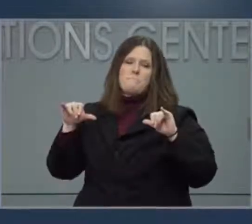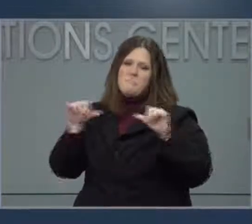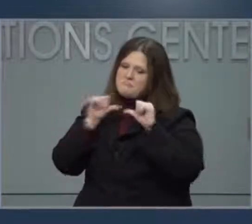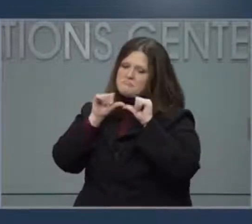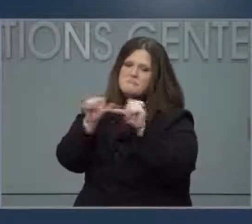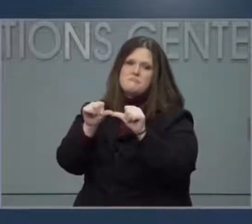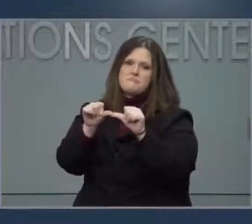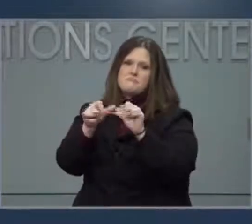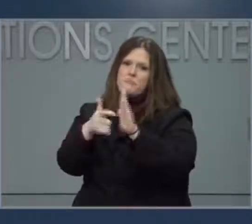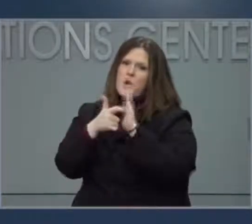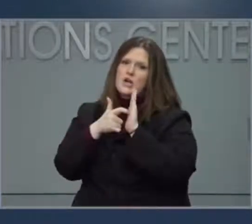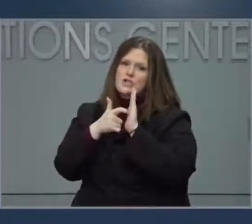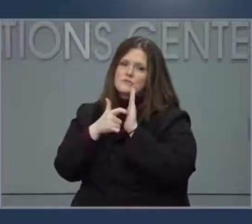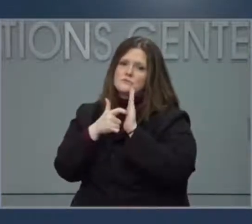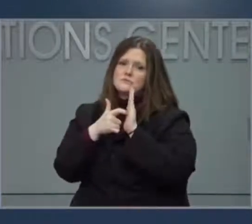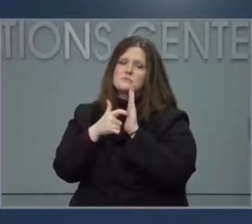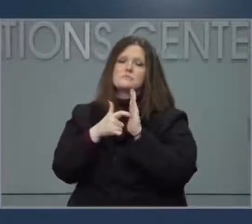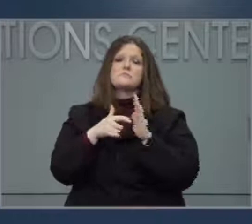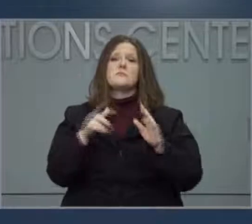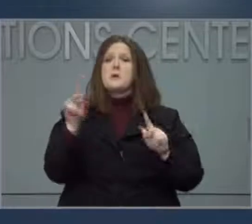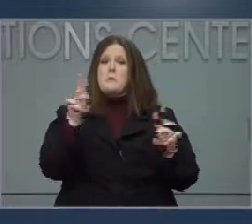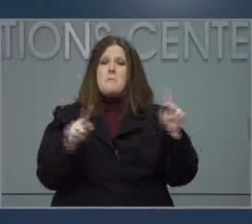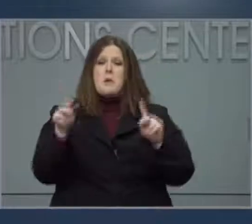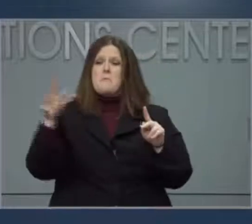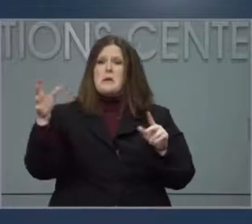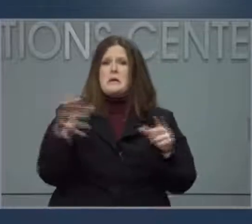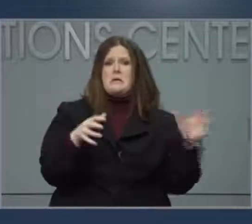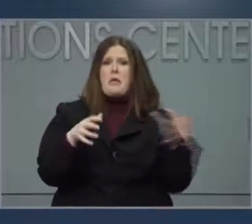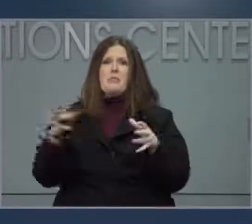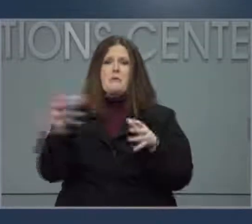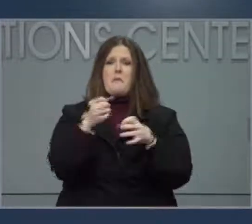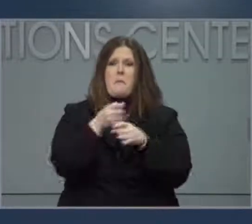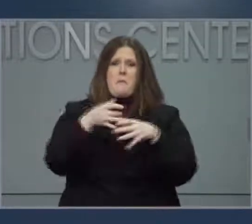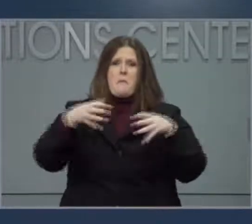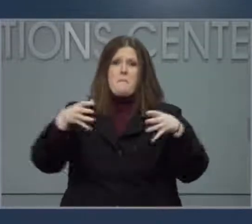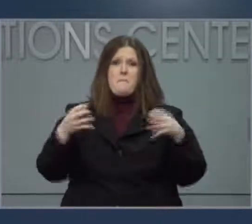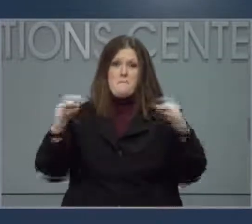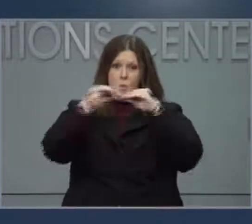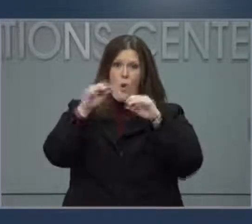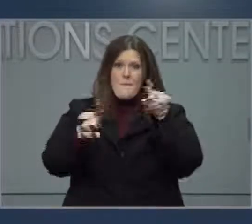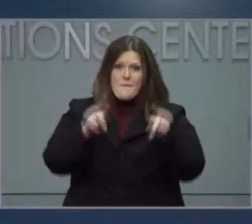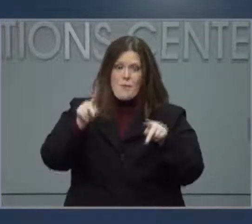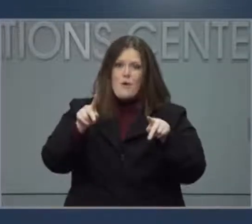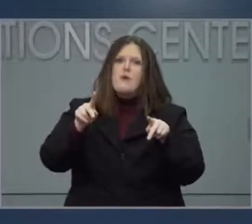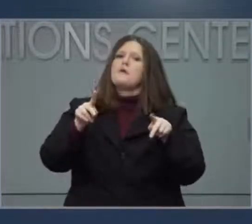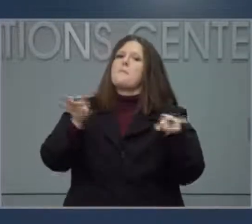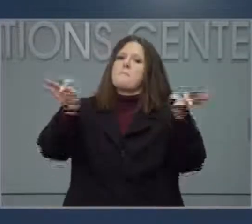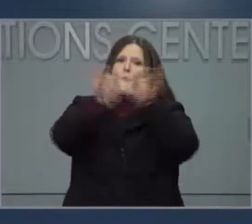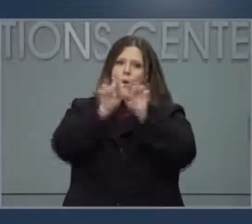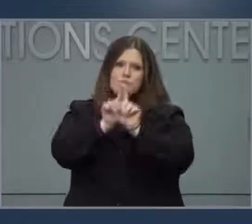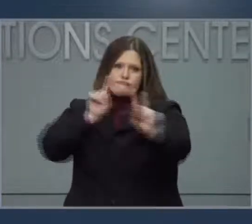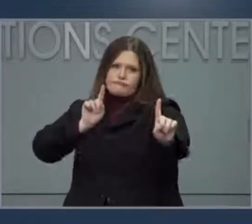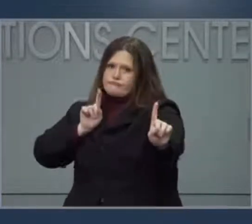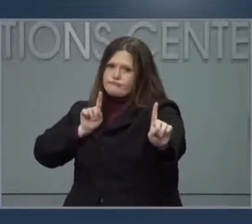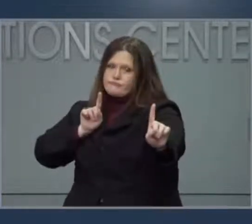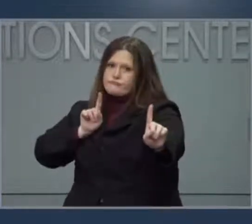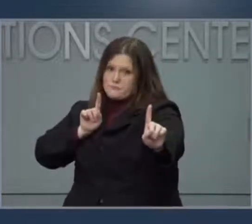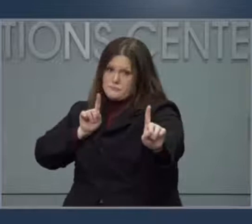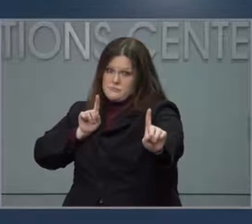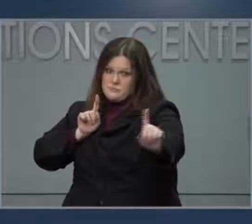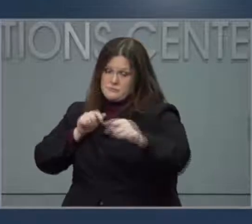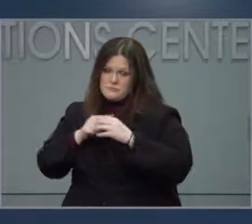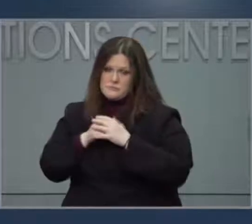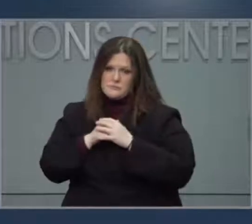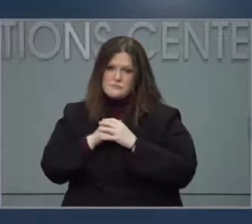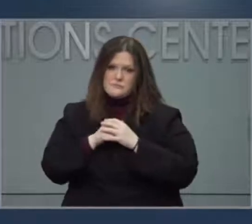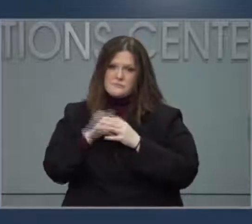As more people gather together, it will be more important than ever to social distance. These